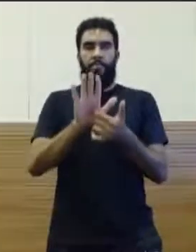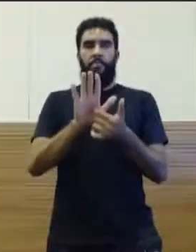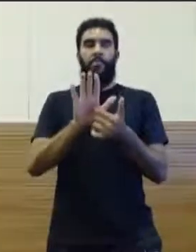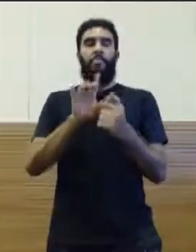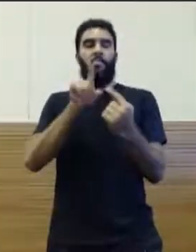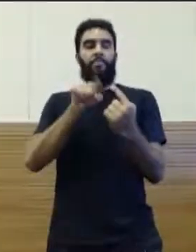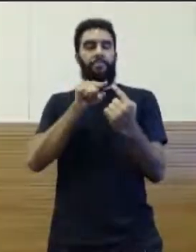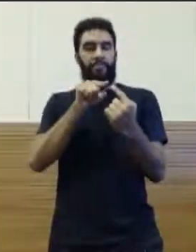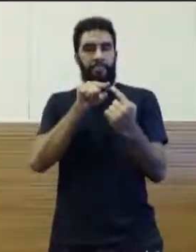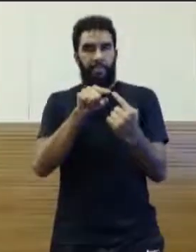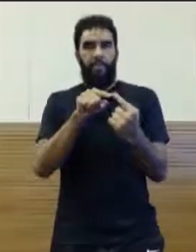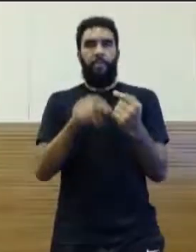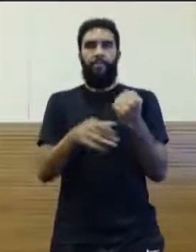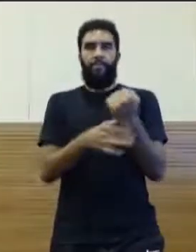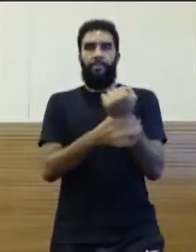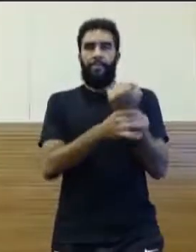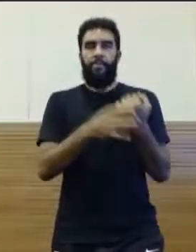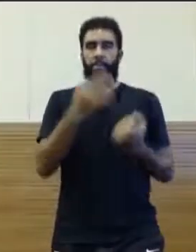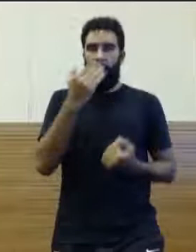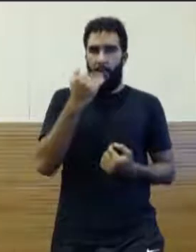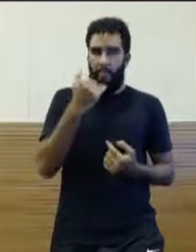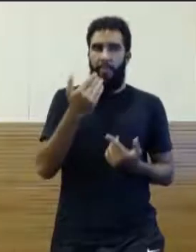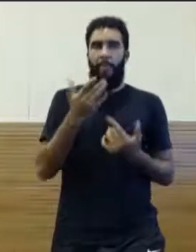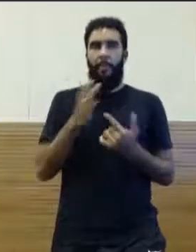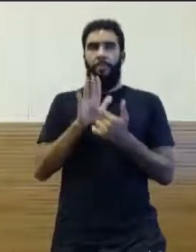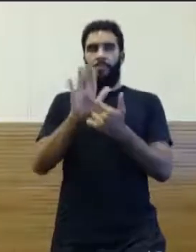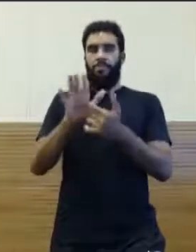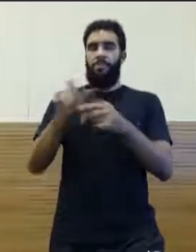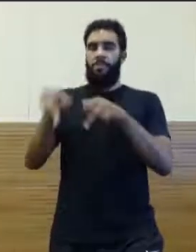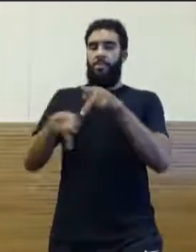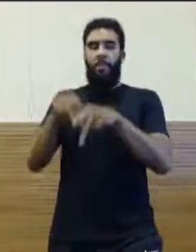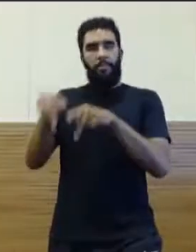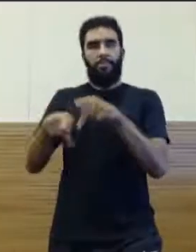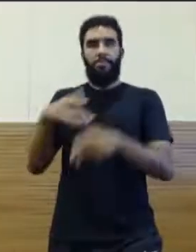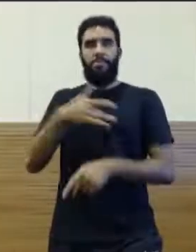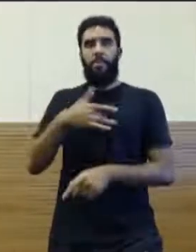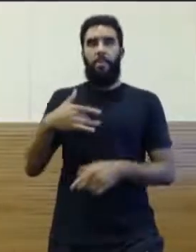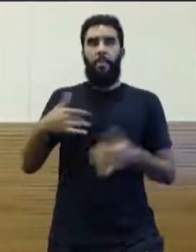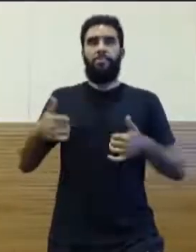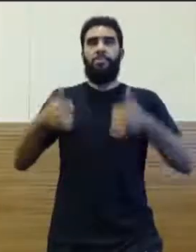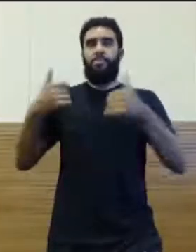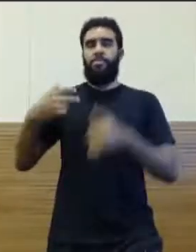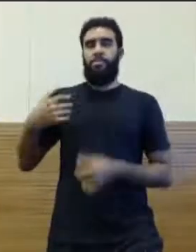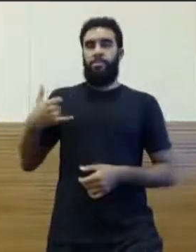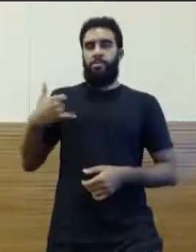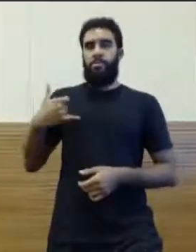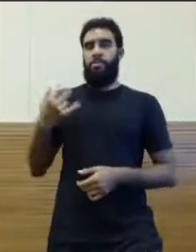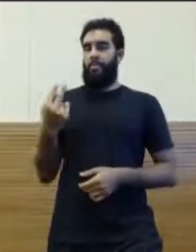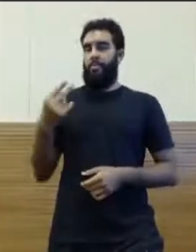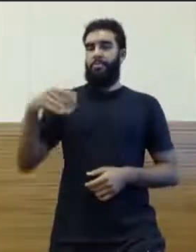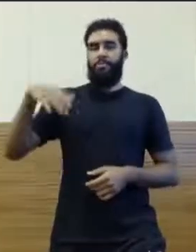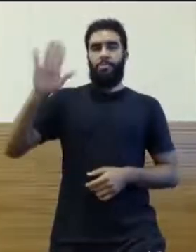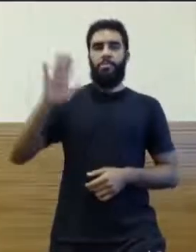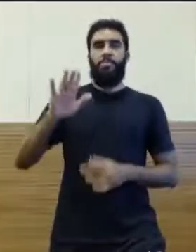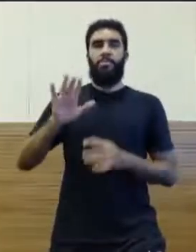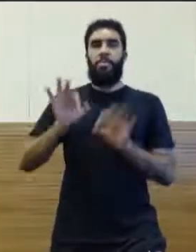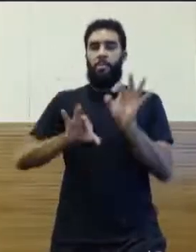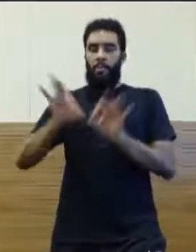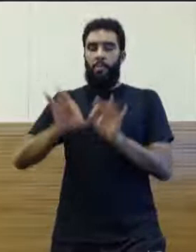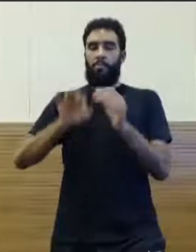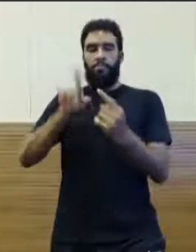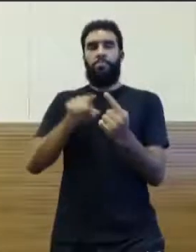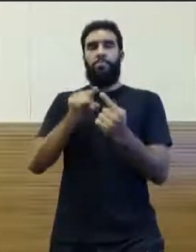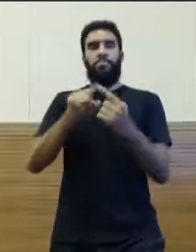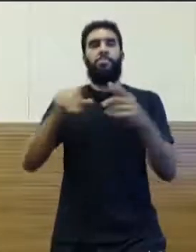Always that these groups set up the issue of security for over